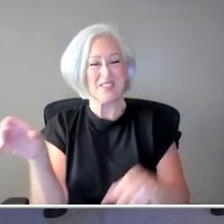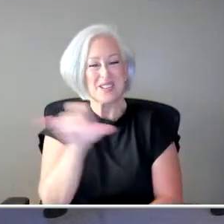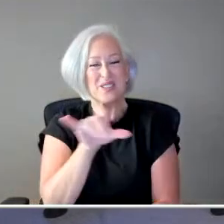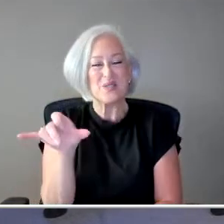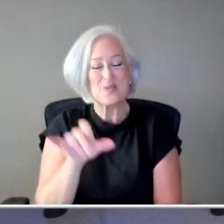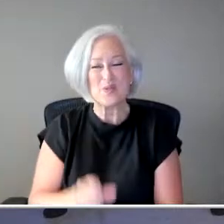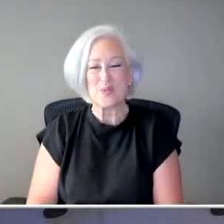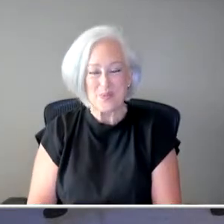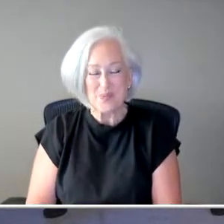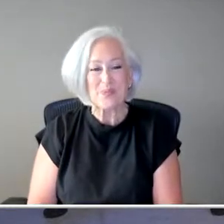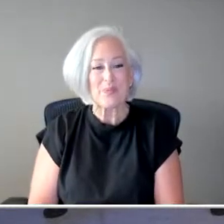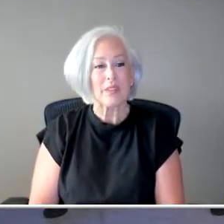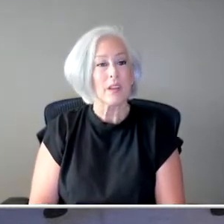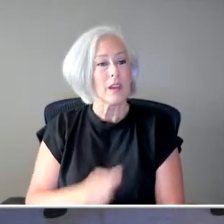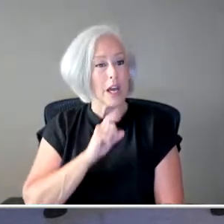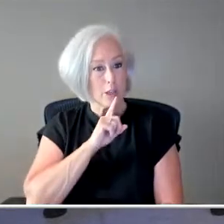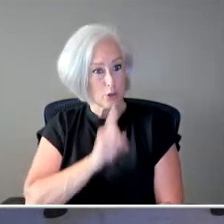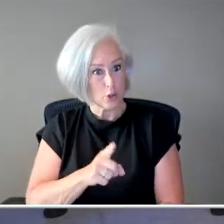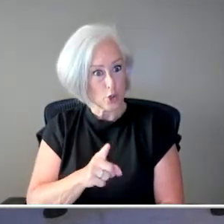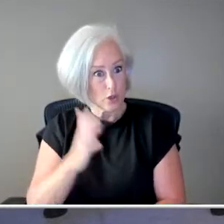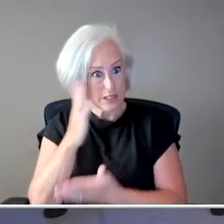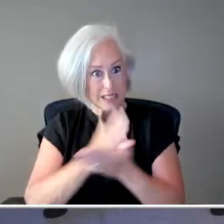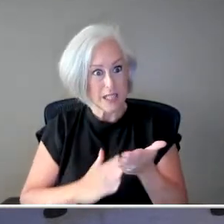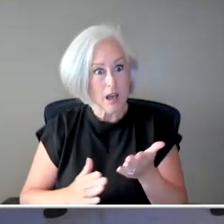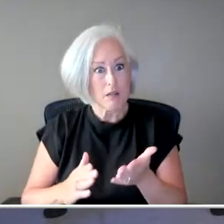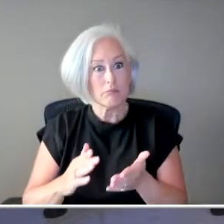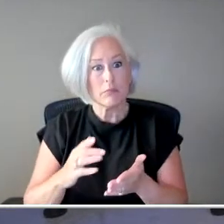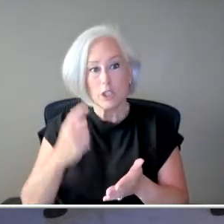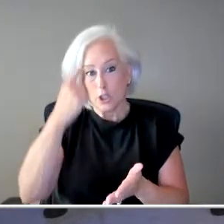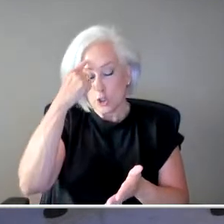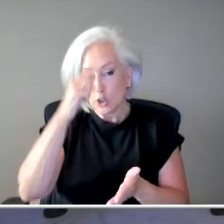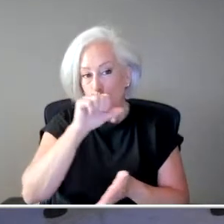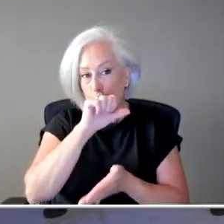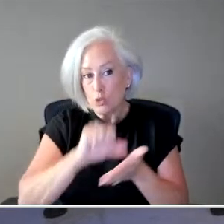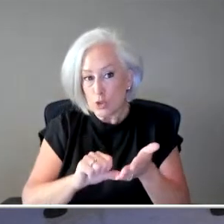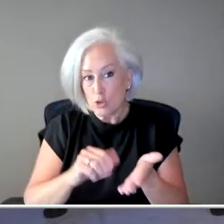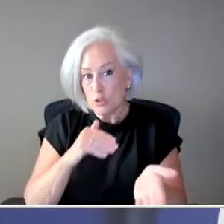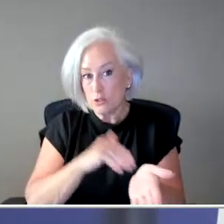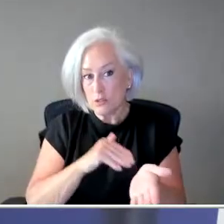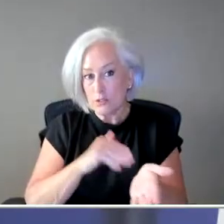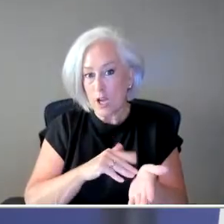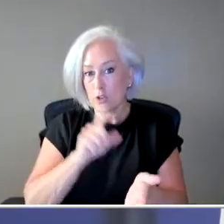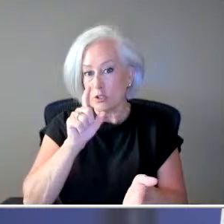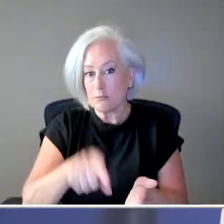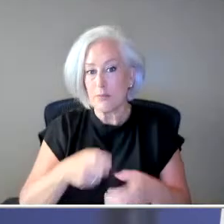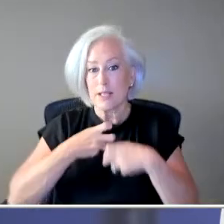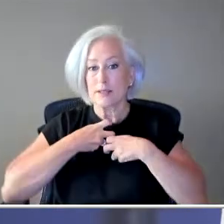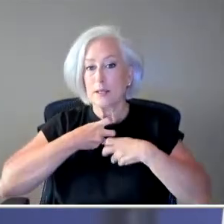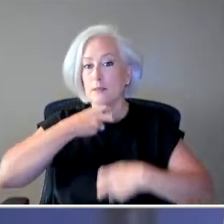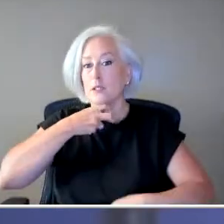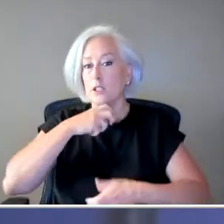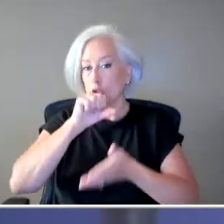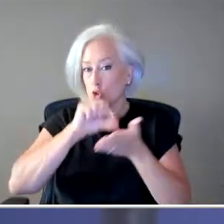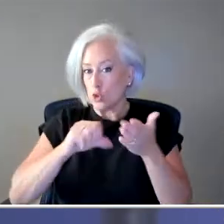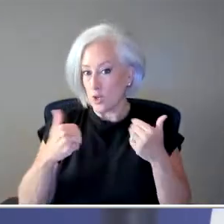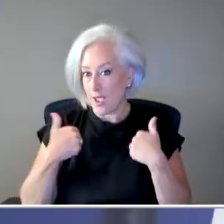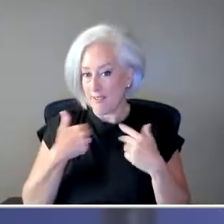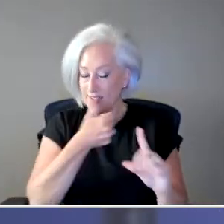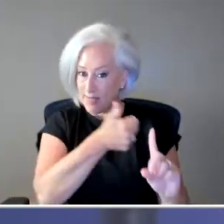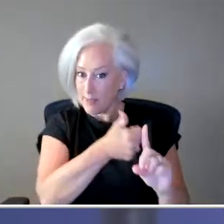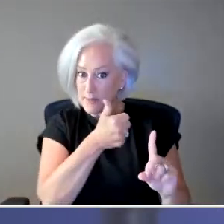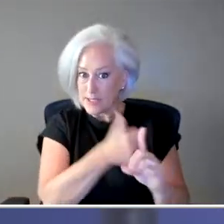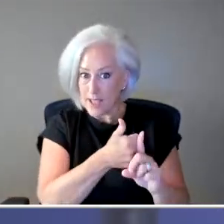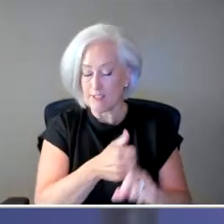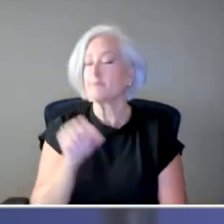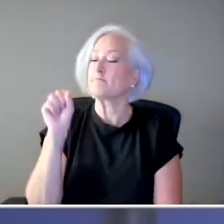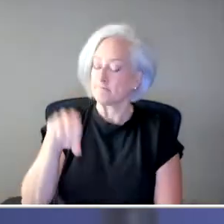actually had neck surgery because of this wear and tear? Yeah, a number of my teachers over the years have had to